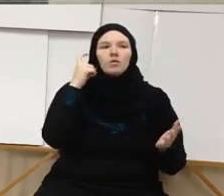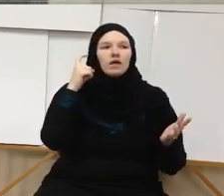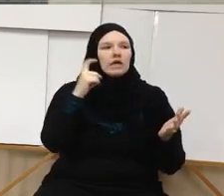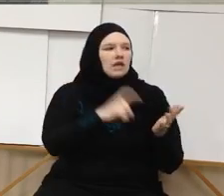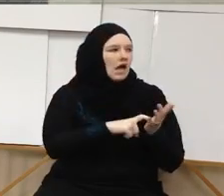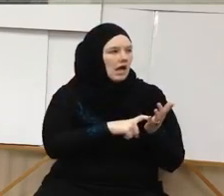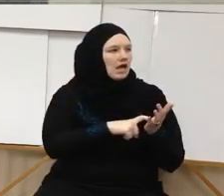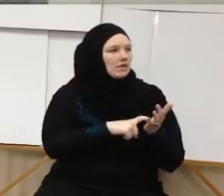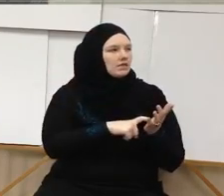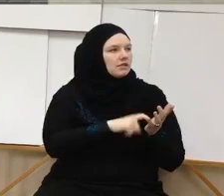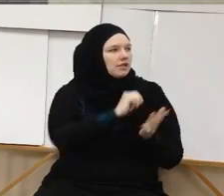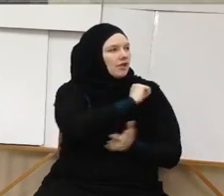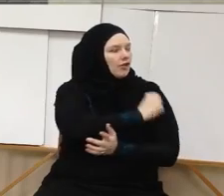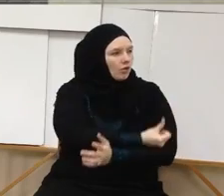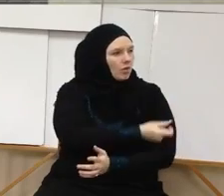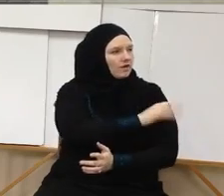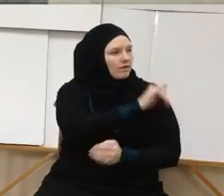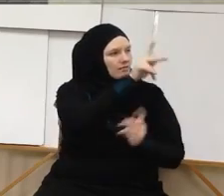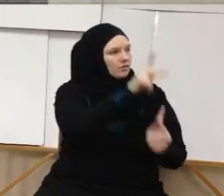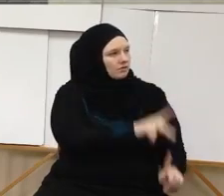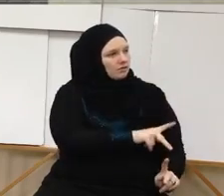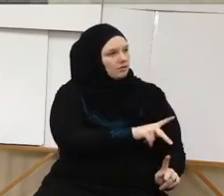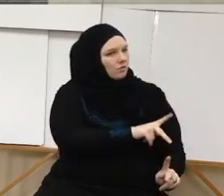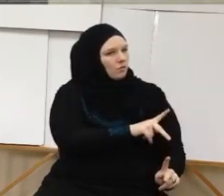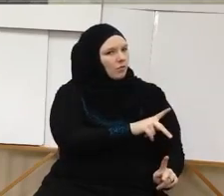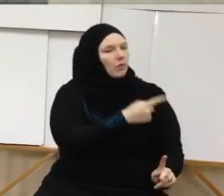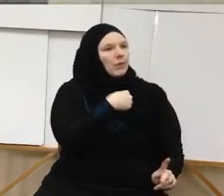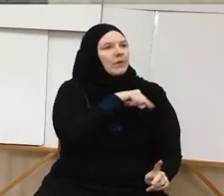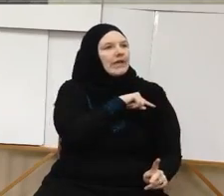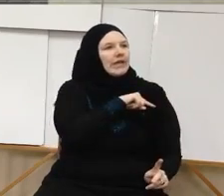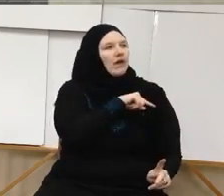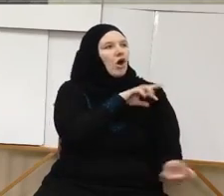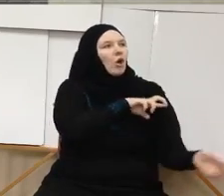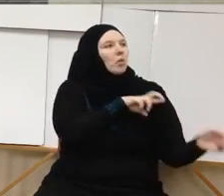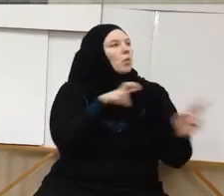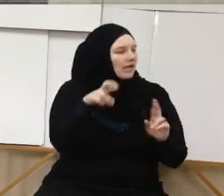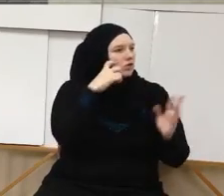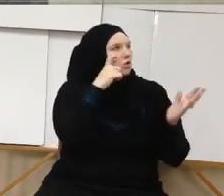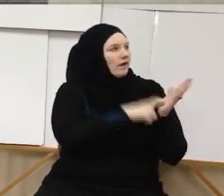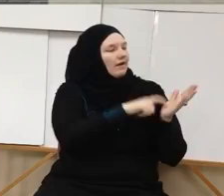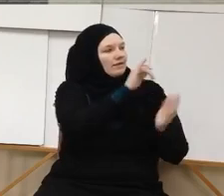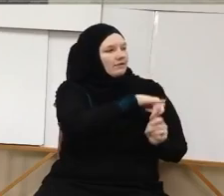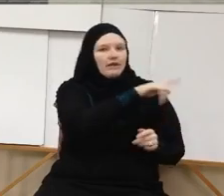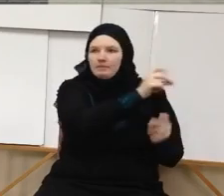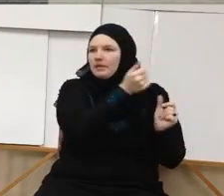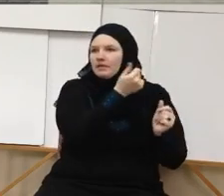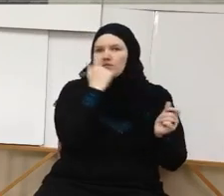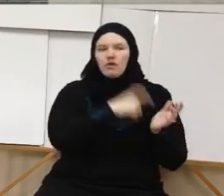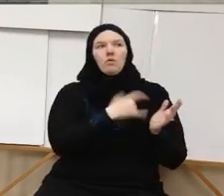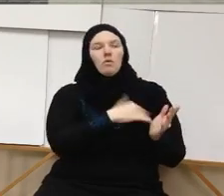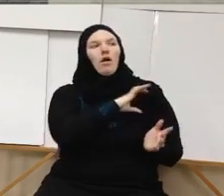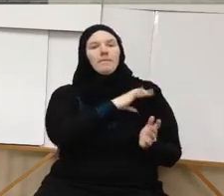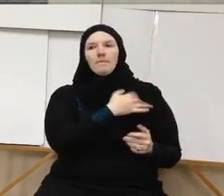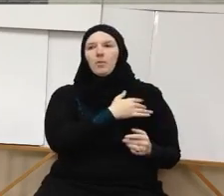the authority of the person in authority. We are ready to recognize it immediately,